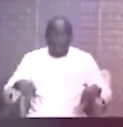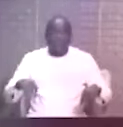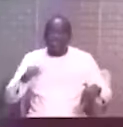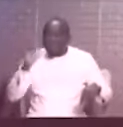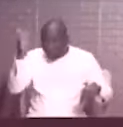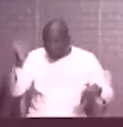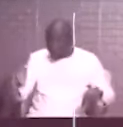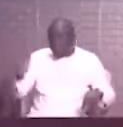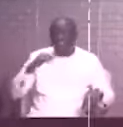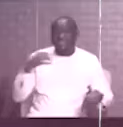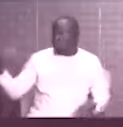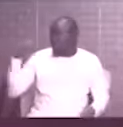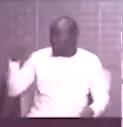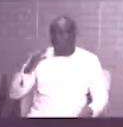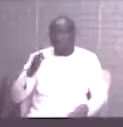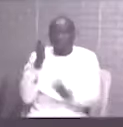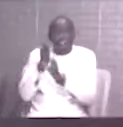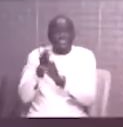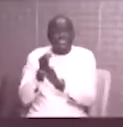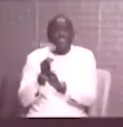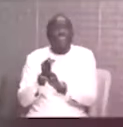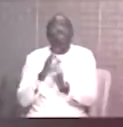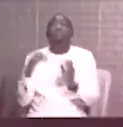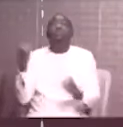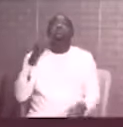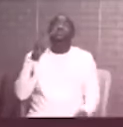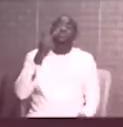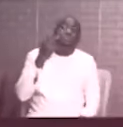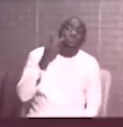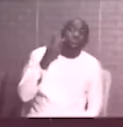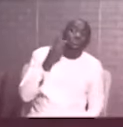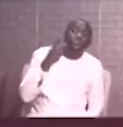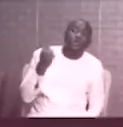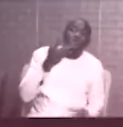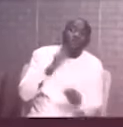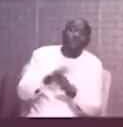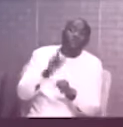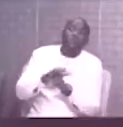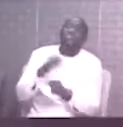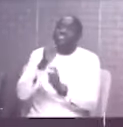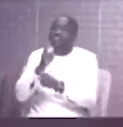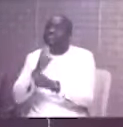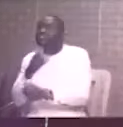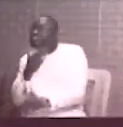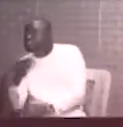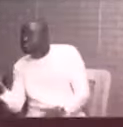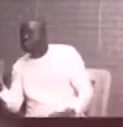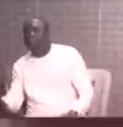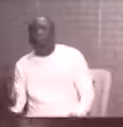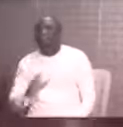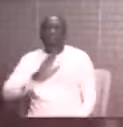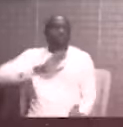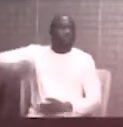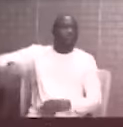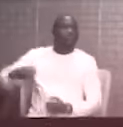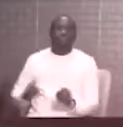a champion of faith. If the only thing you see is promises, run away. Run